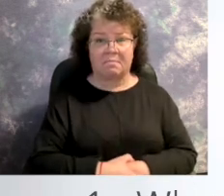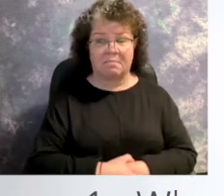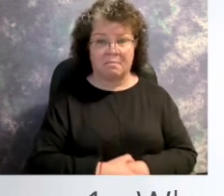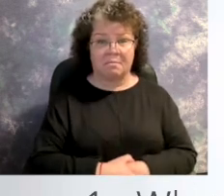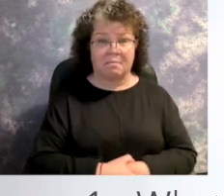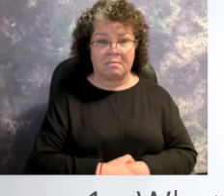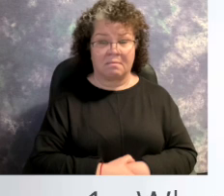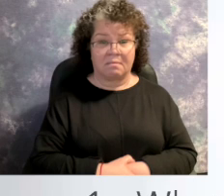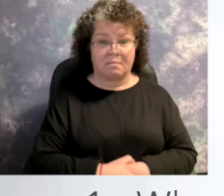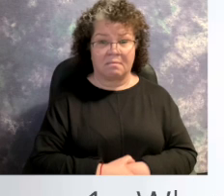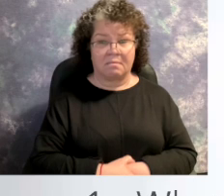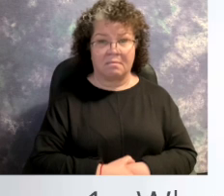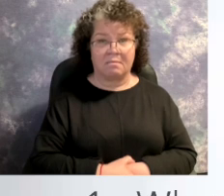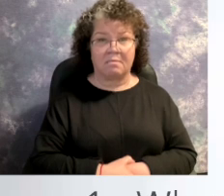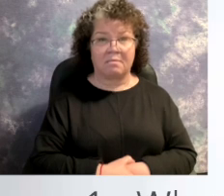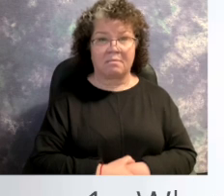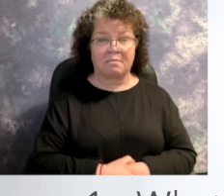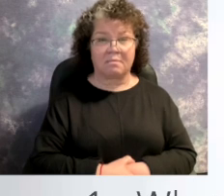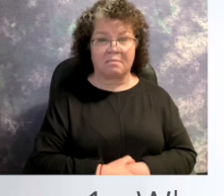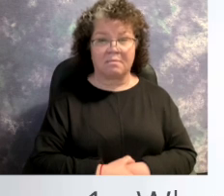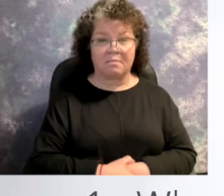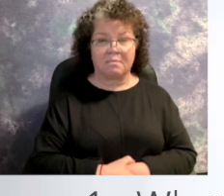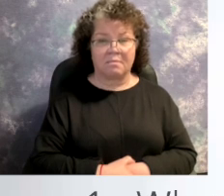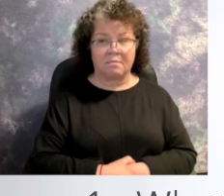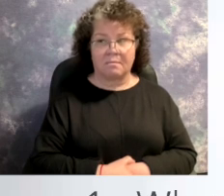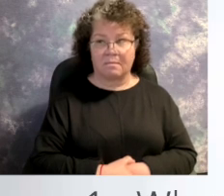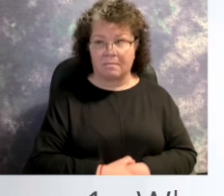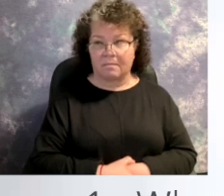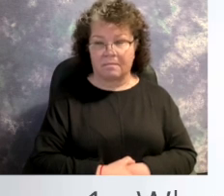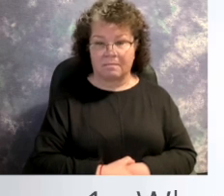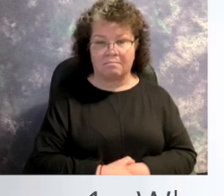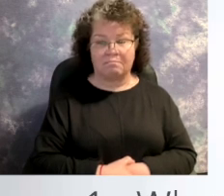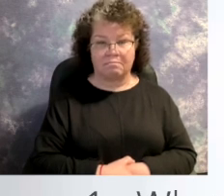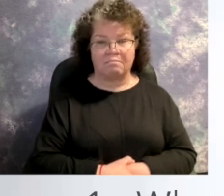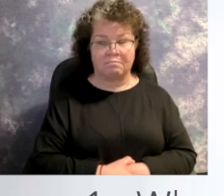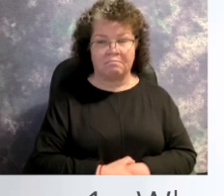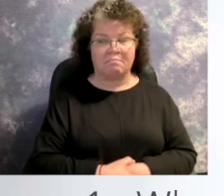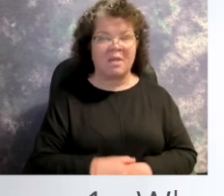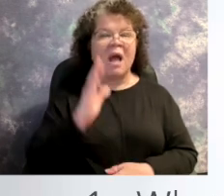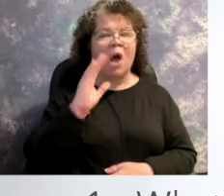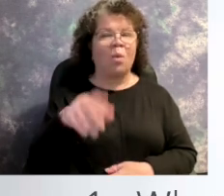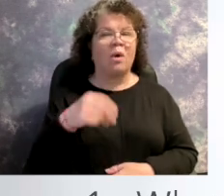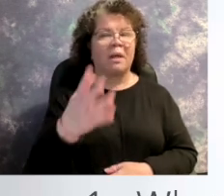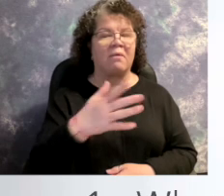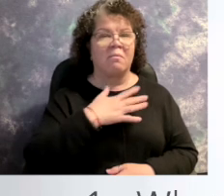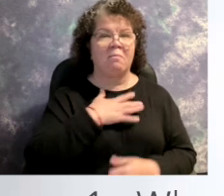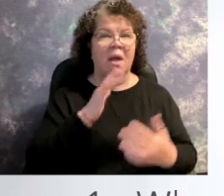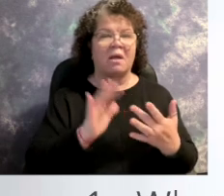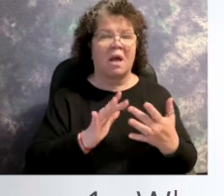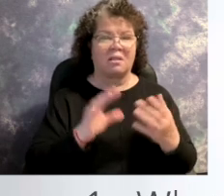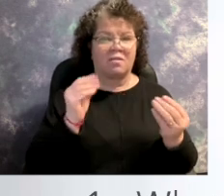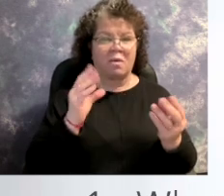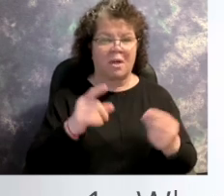feedback for these questions. And like I had mentioned, I'll give my contact information